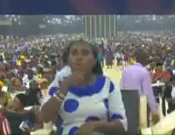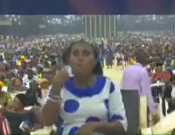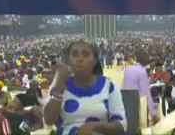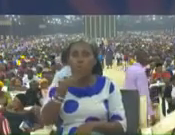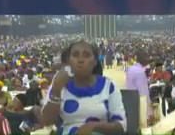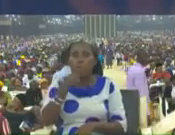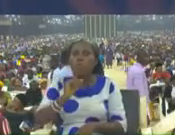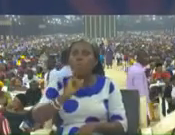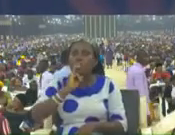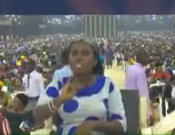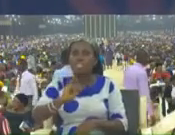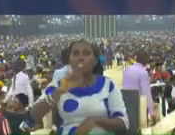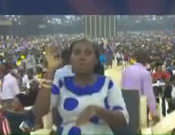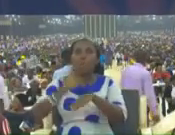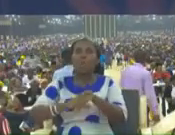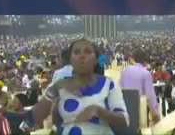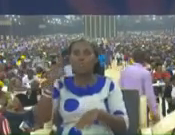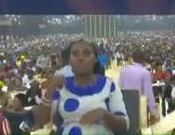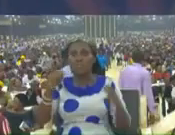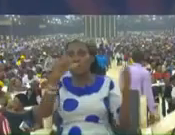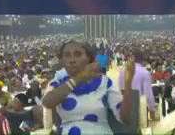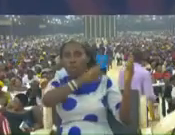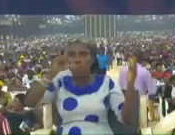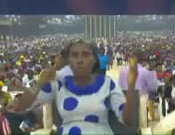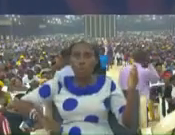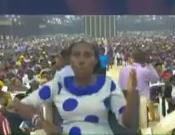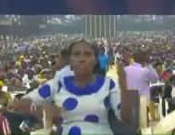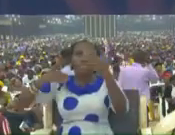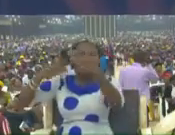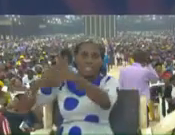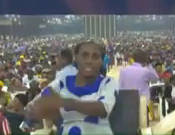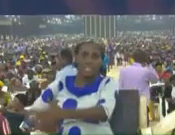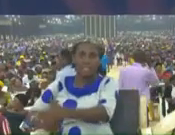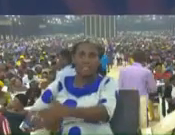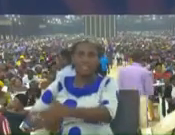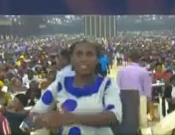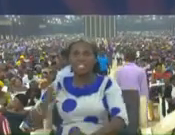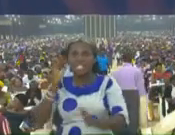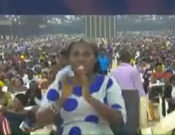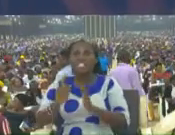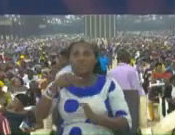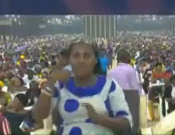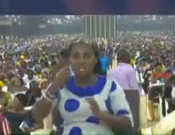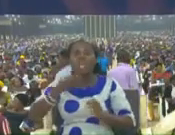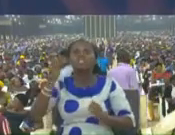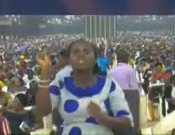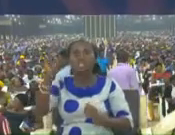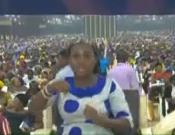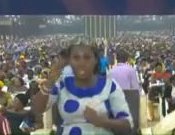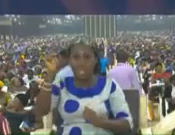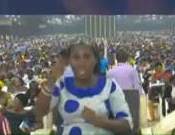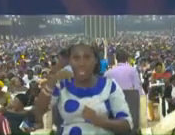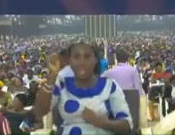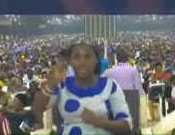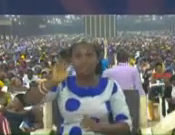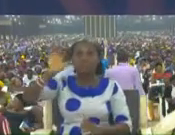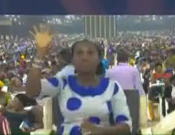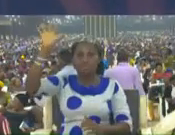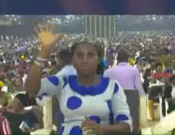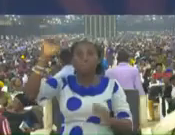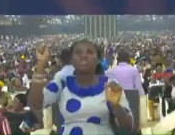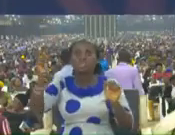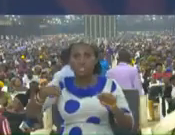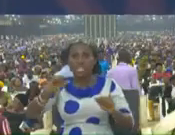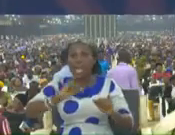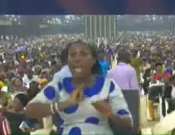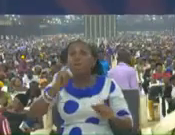the Lord's side? If your answer is yes, Lord, I am on your side. I want to say bye-bye to